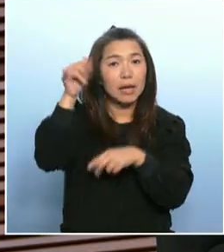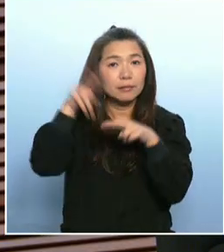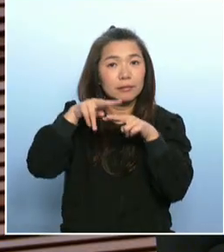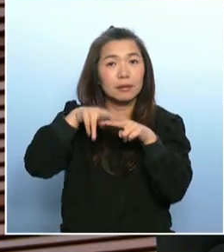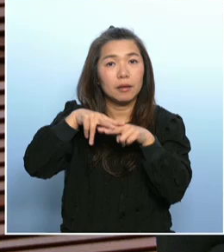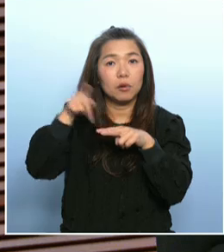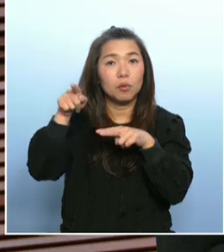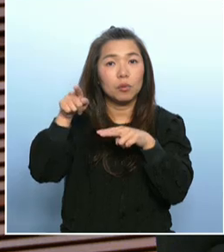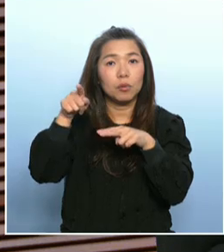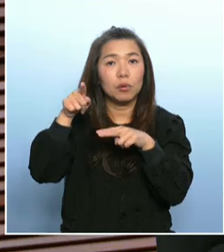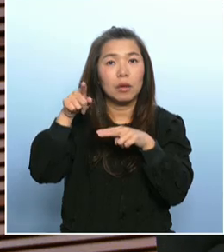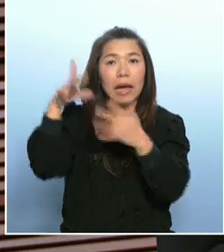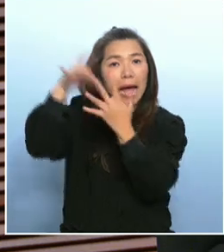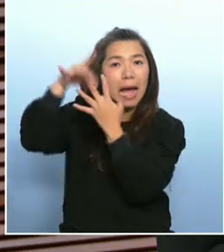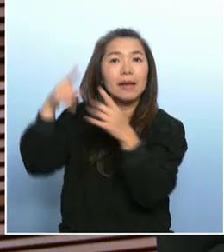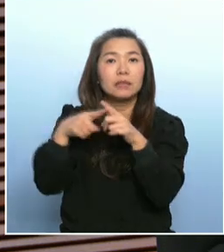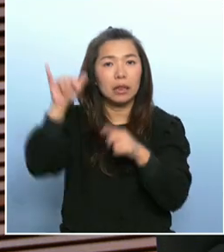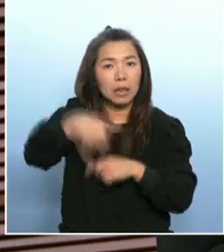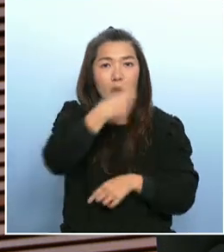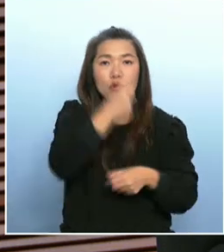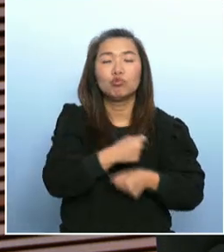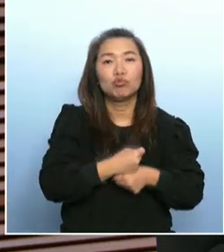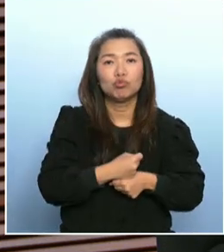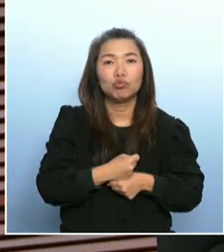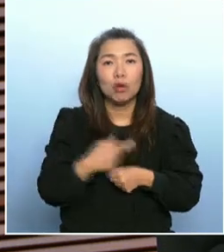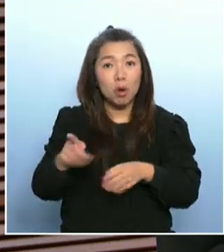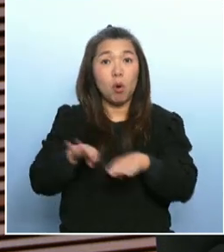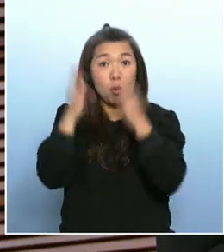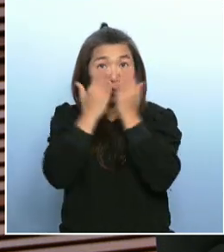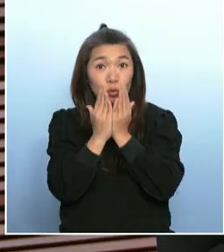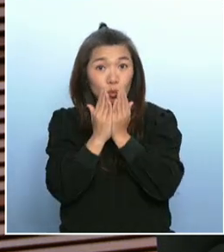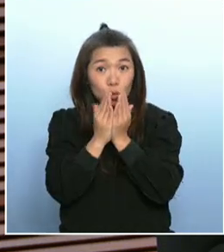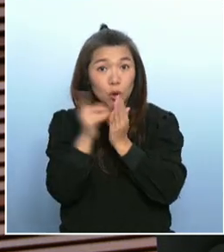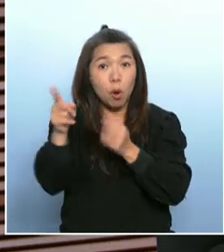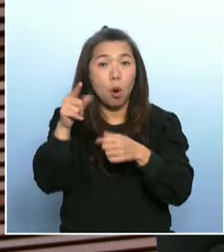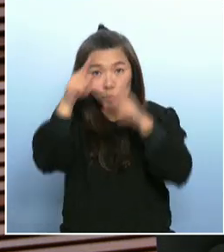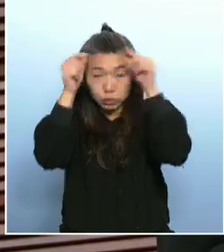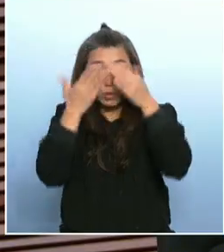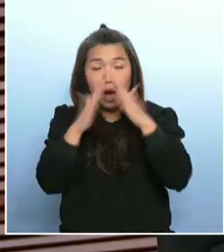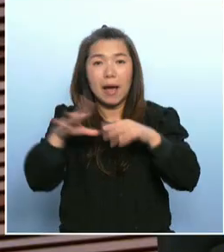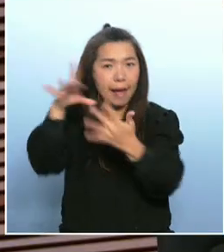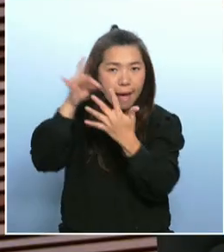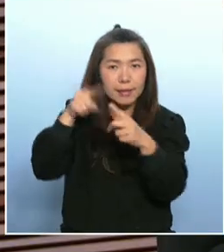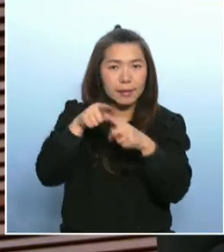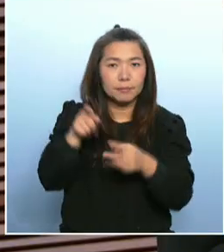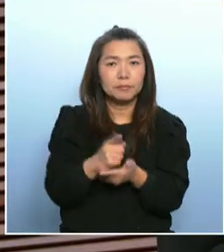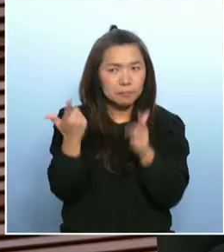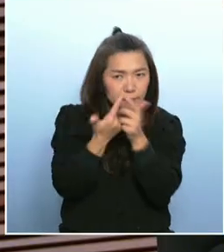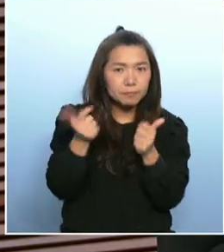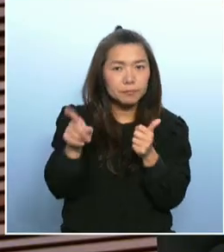Some Hong Kong residential care homes hire mainland care workers as they were still in